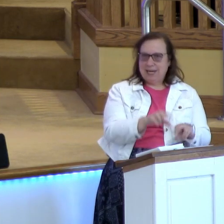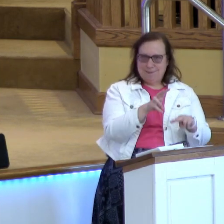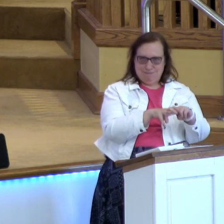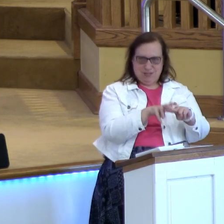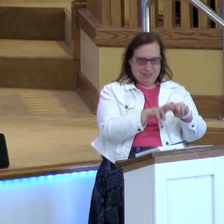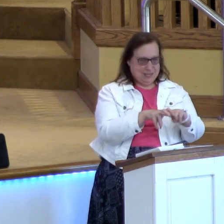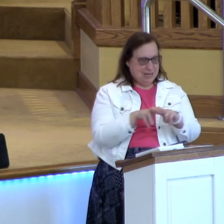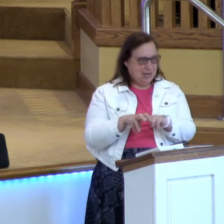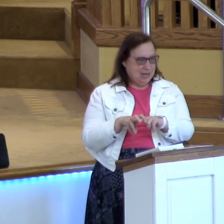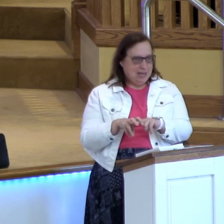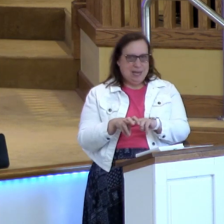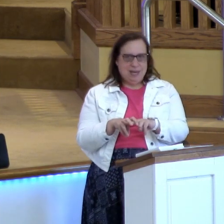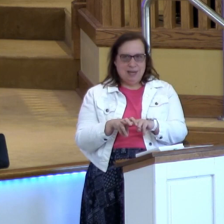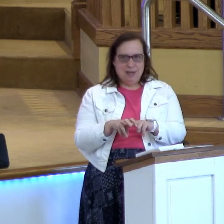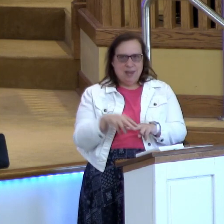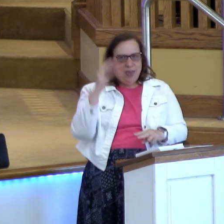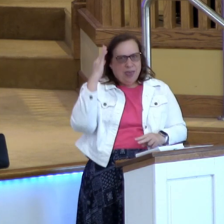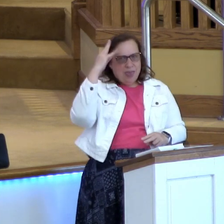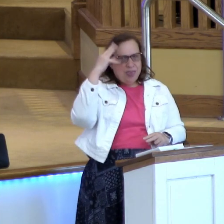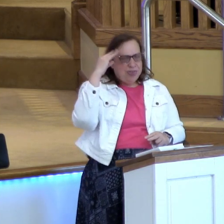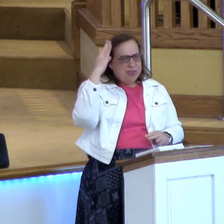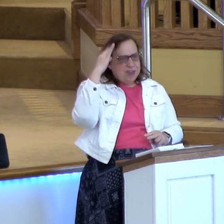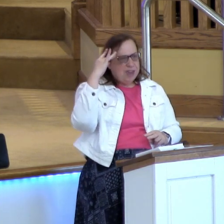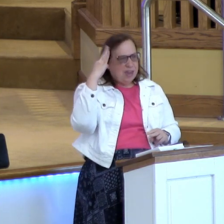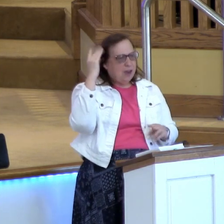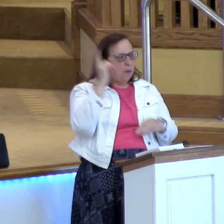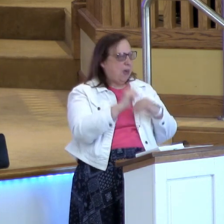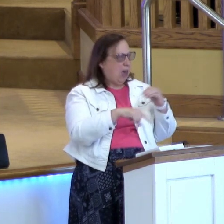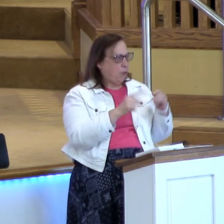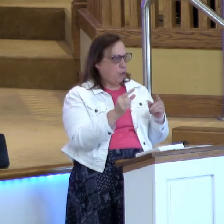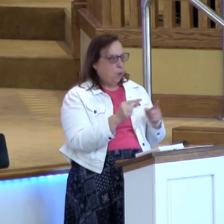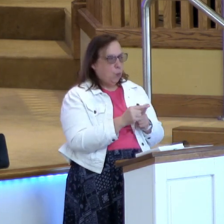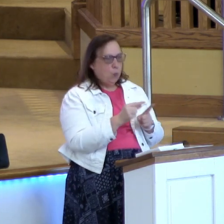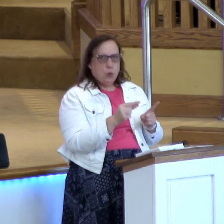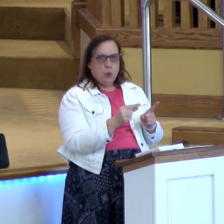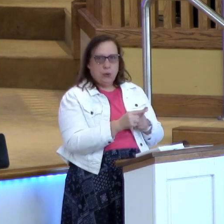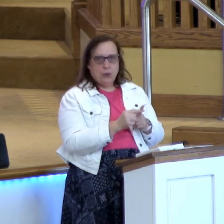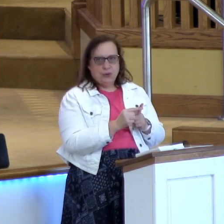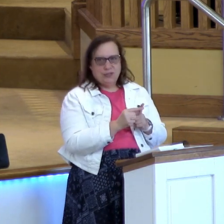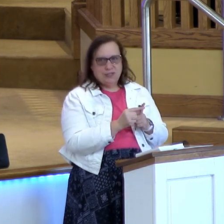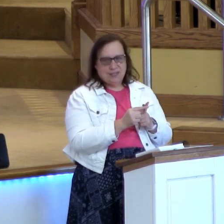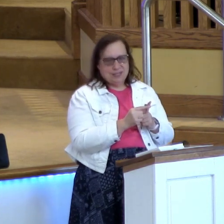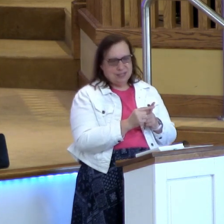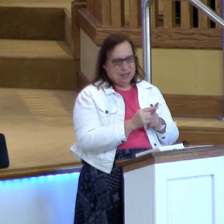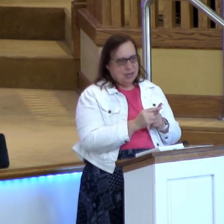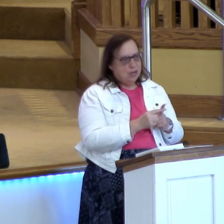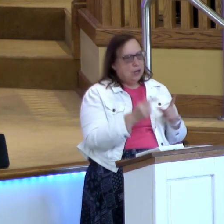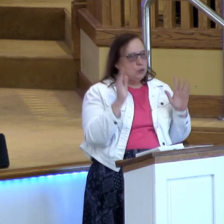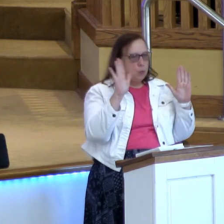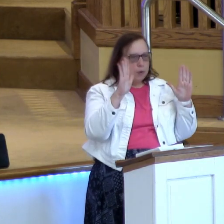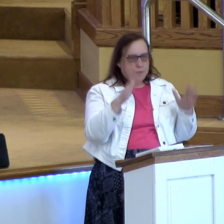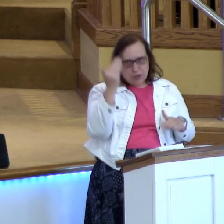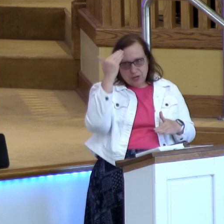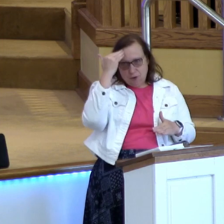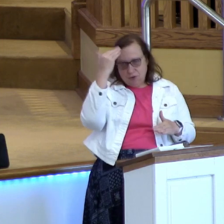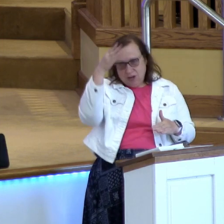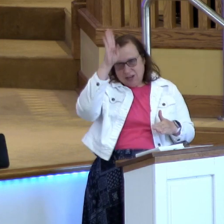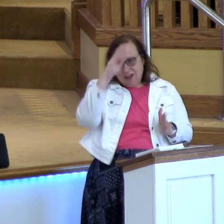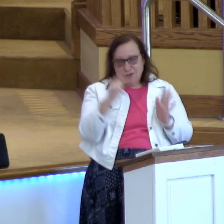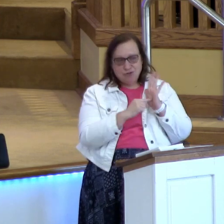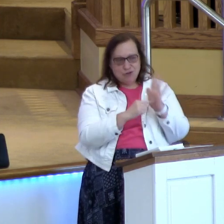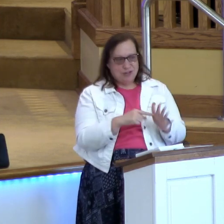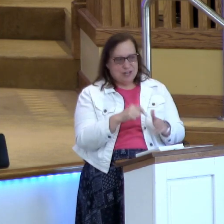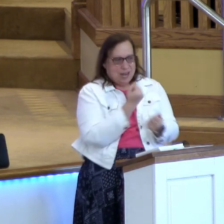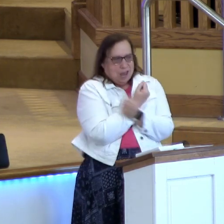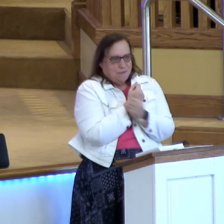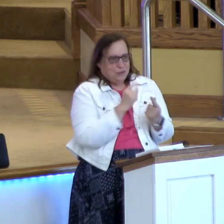seated, meditate on the words of this song, and what a blessing it is to know that God committeth his love toward us. So let's sing this tonight. Sing it